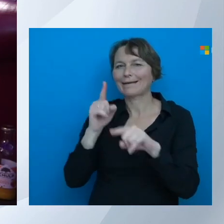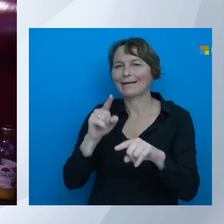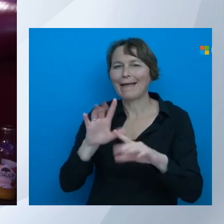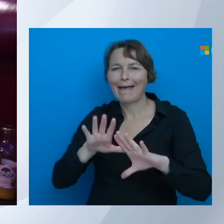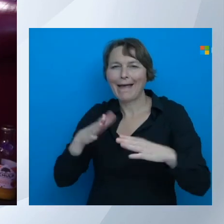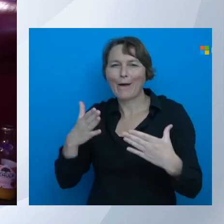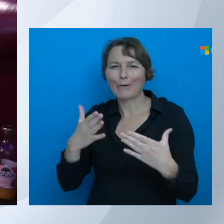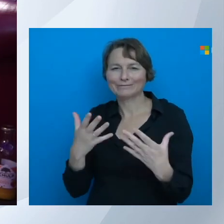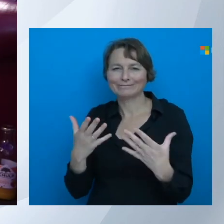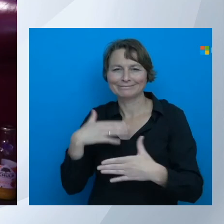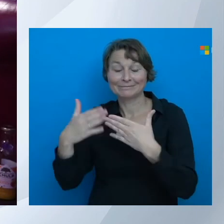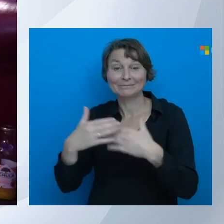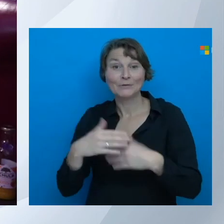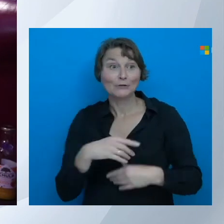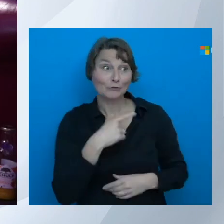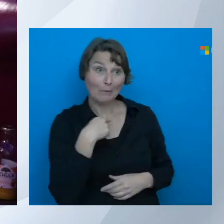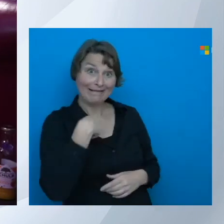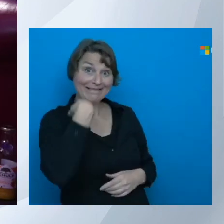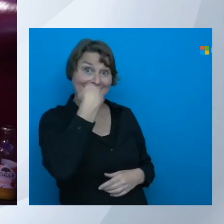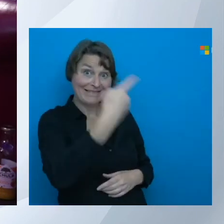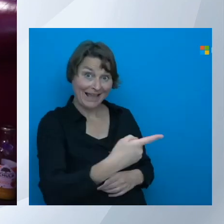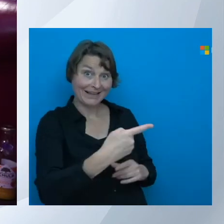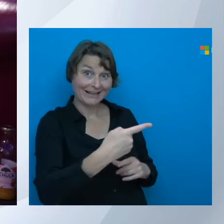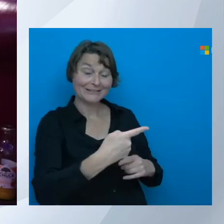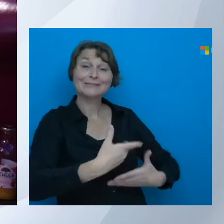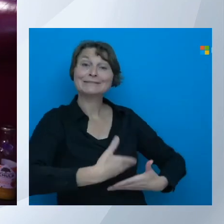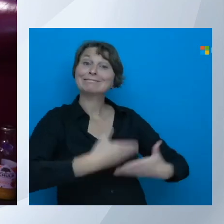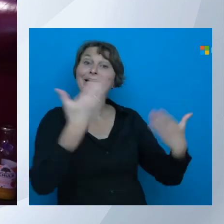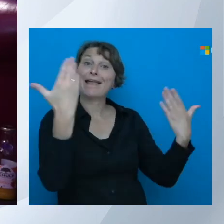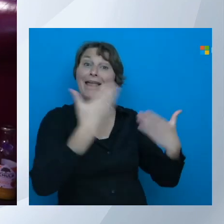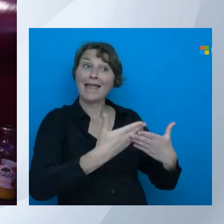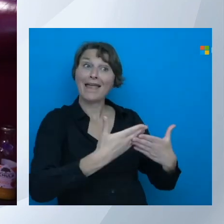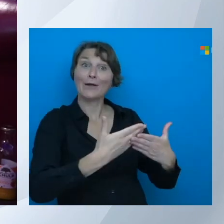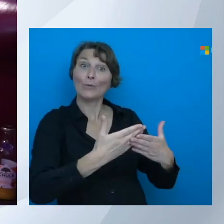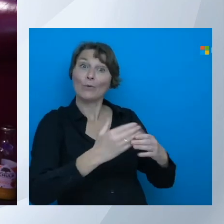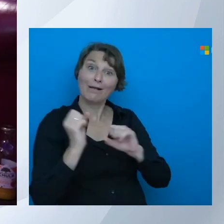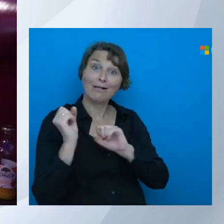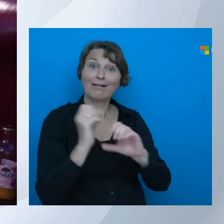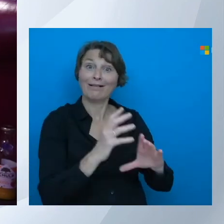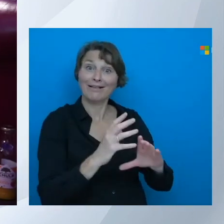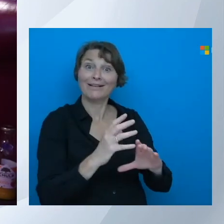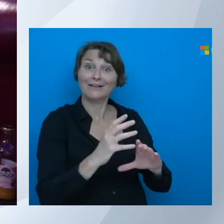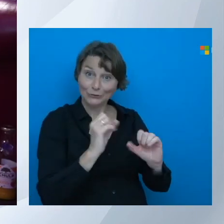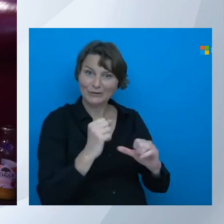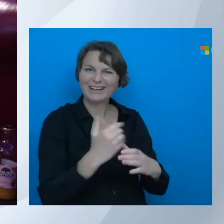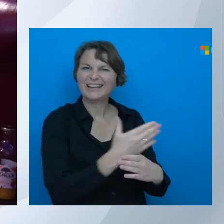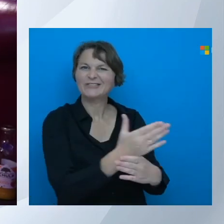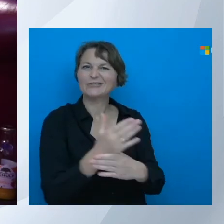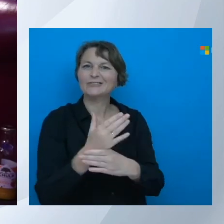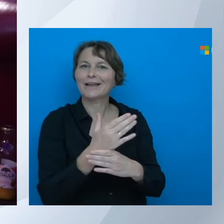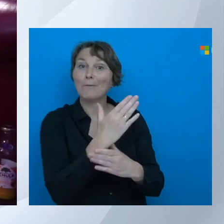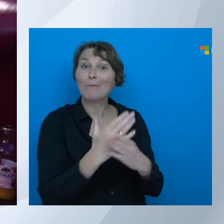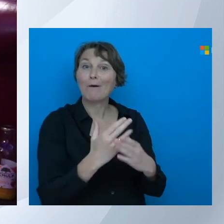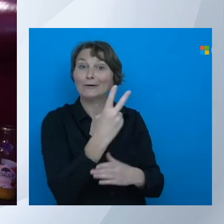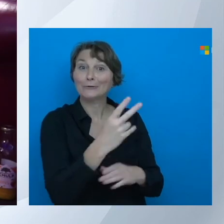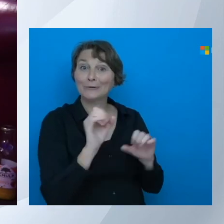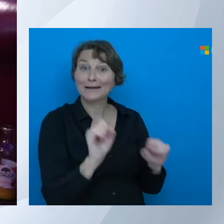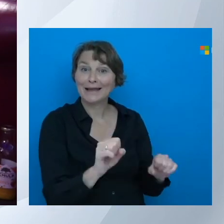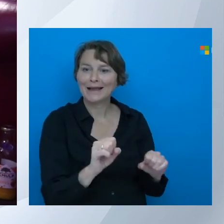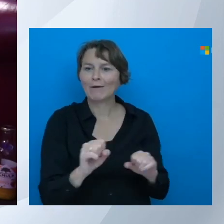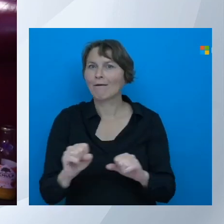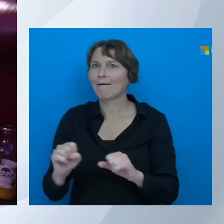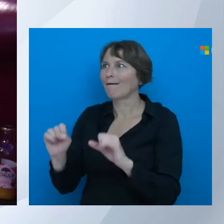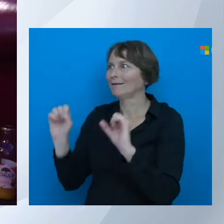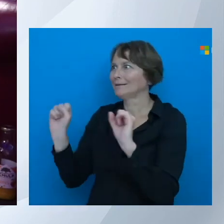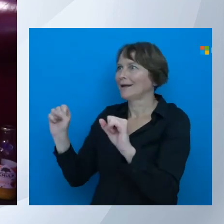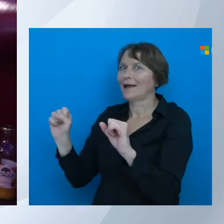next virtual Azure Community Day, we can have you back on again and you can share part 2 of the story. Oh, that would be awesome. I would love to do that. Yeah, that's a